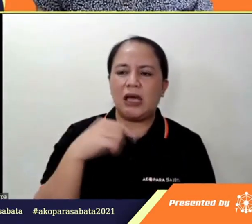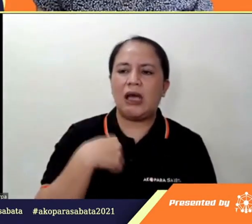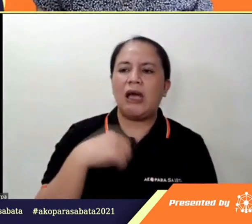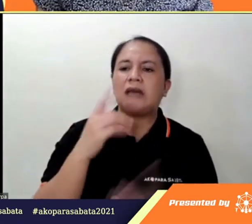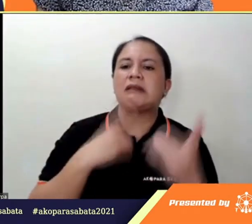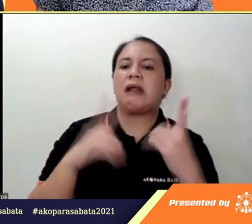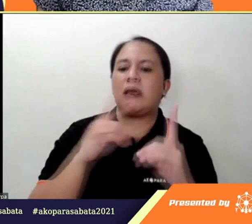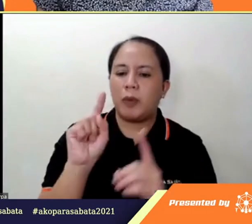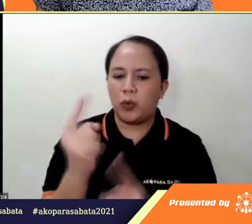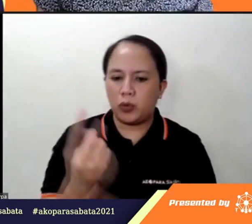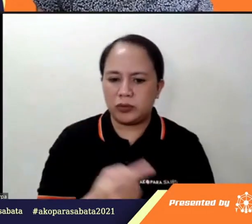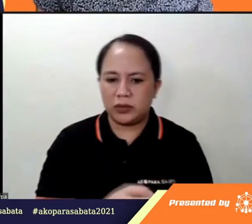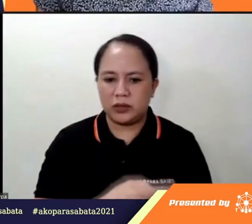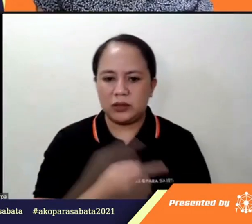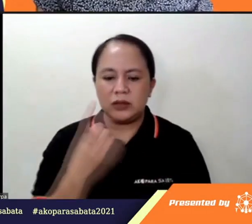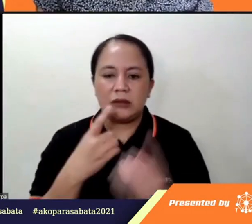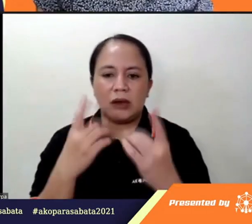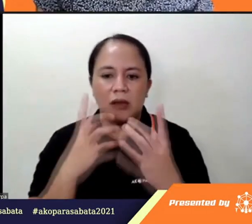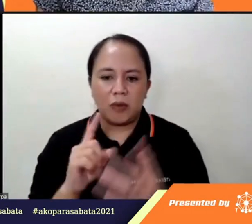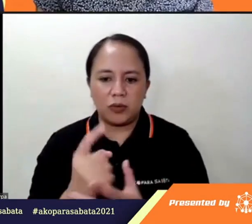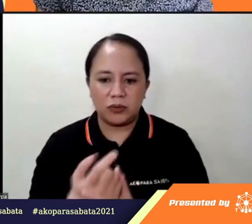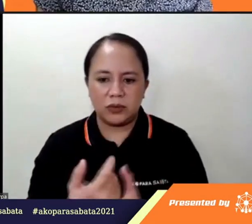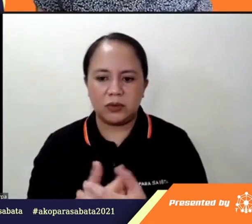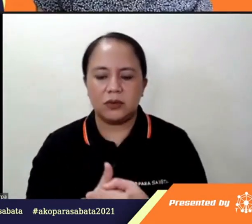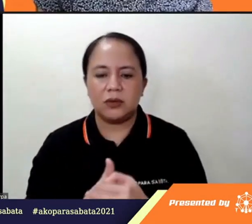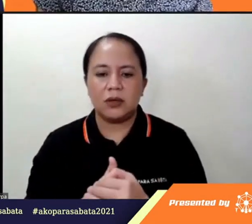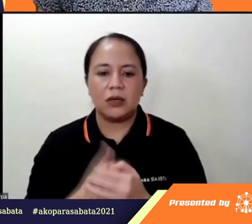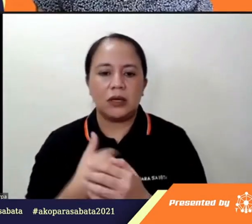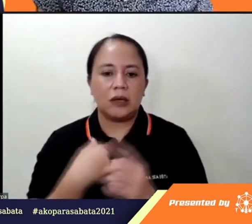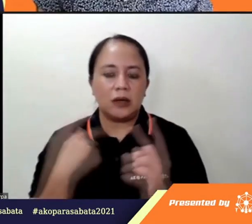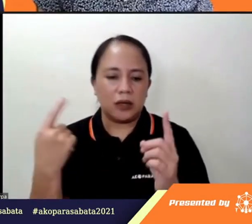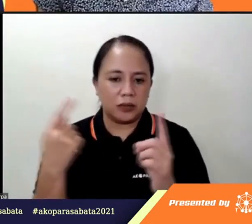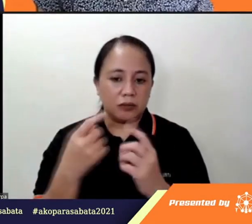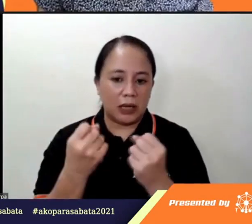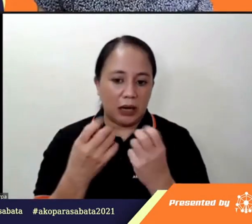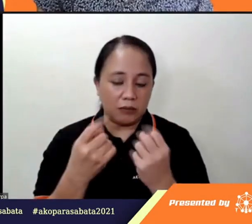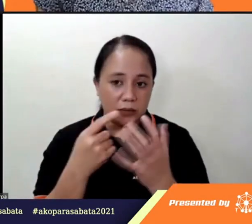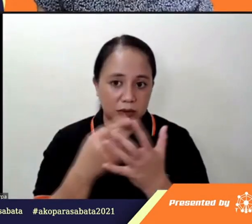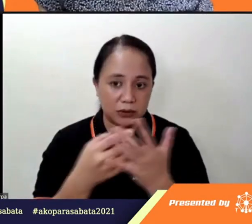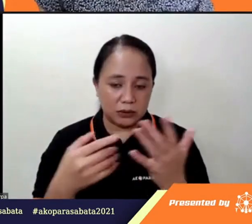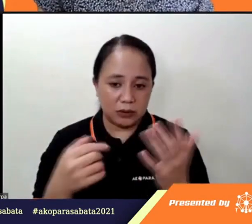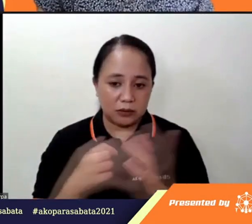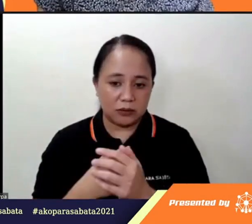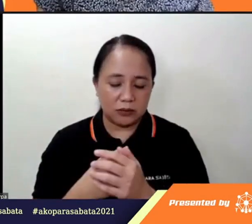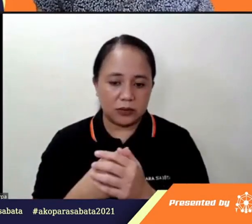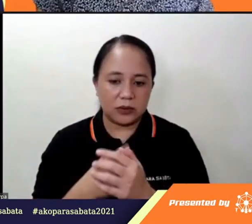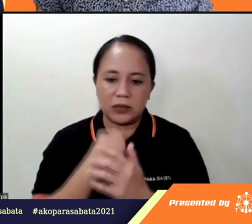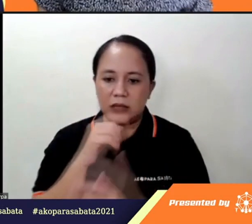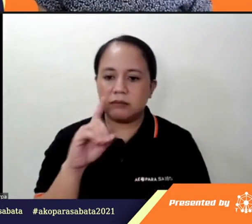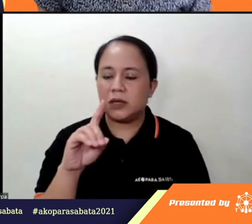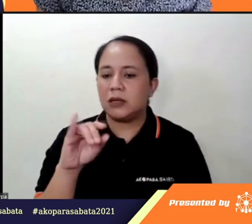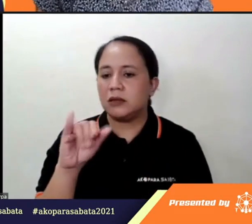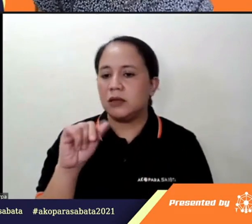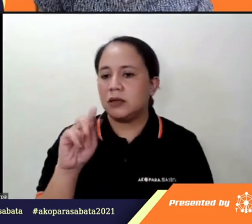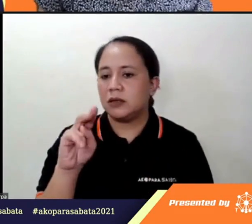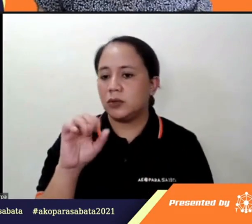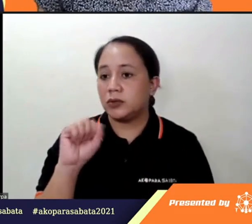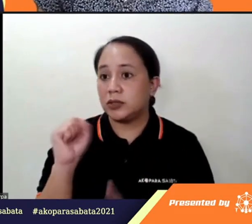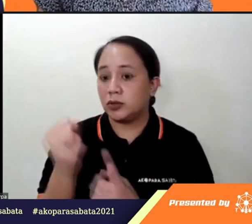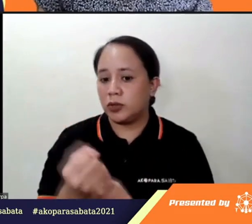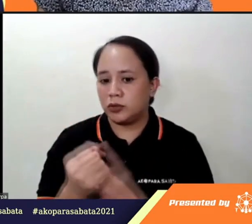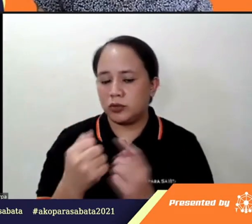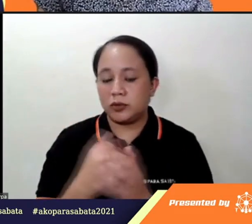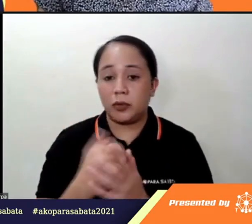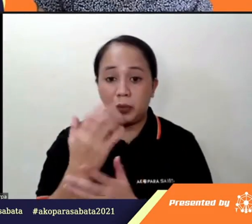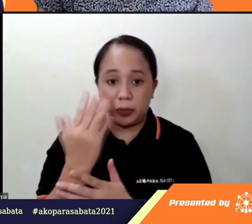parang lakasan mo lang yung loob mo. And many times, hindi nadadiagnose yung conditions